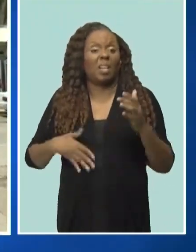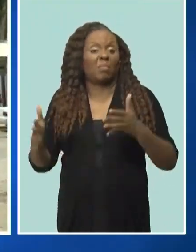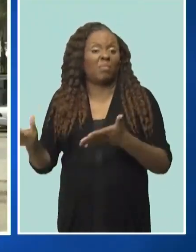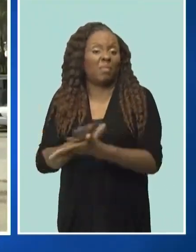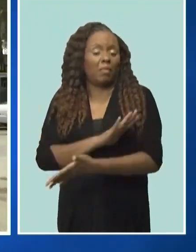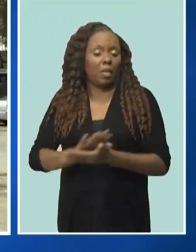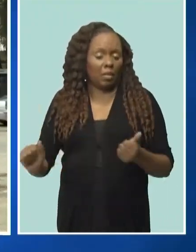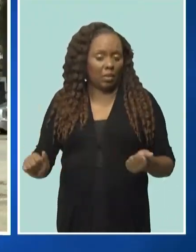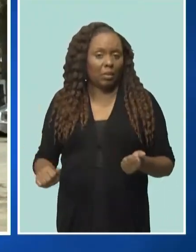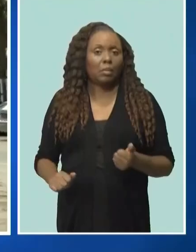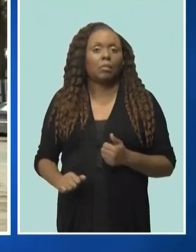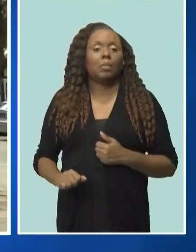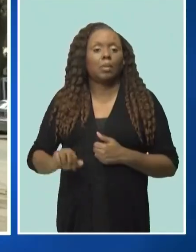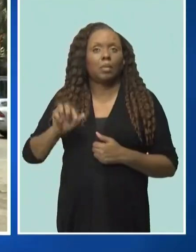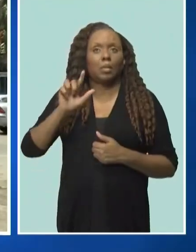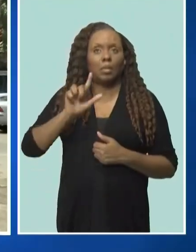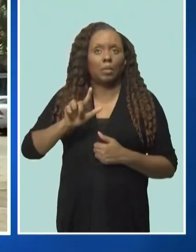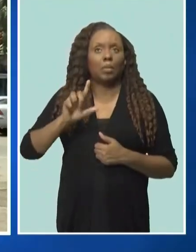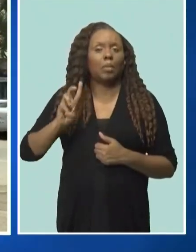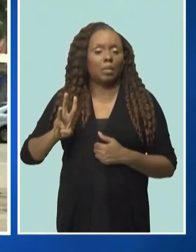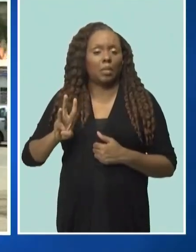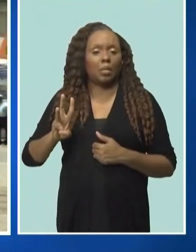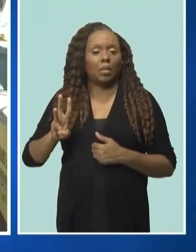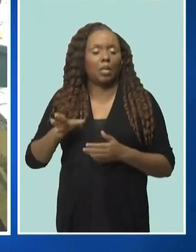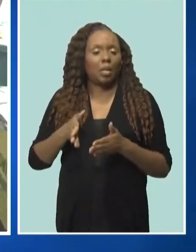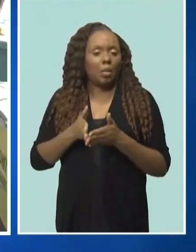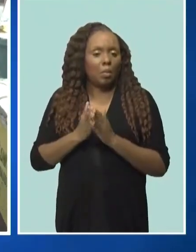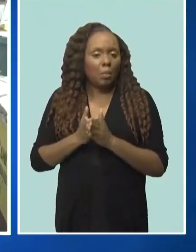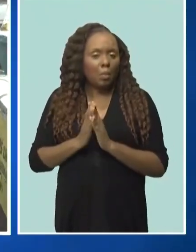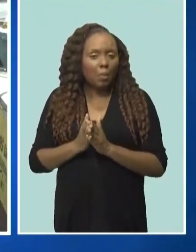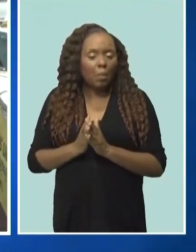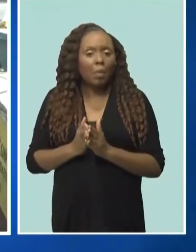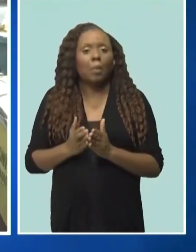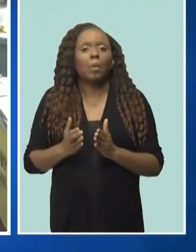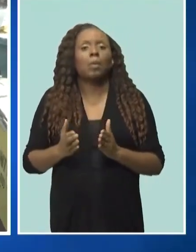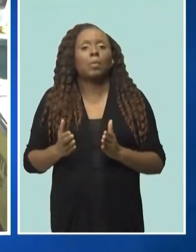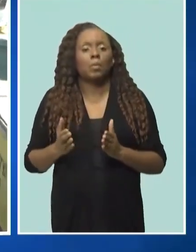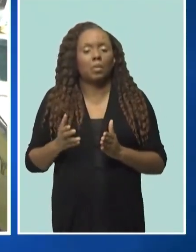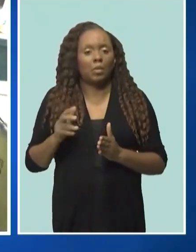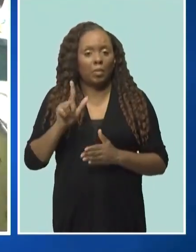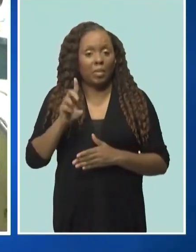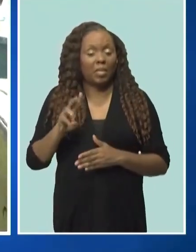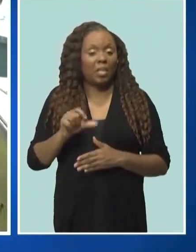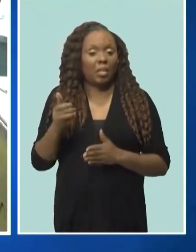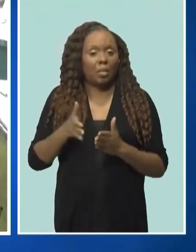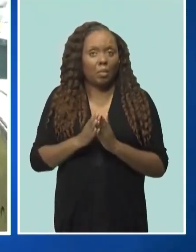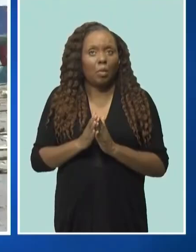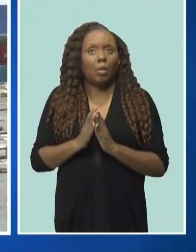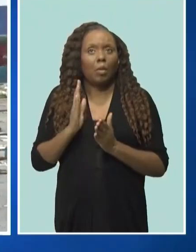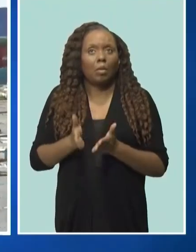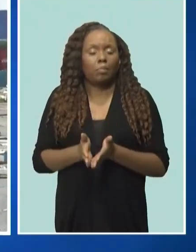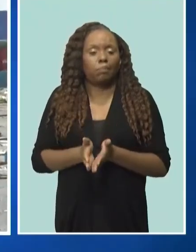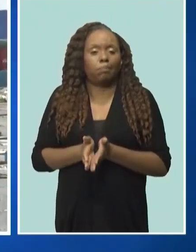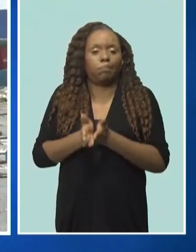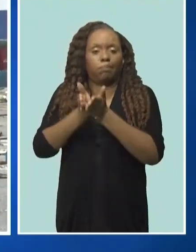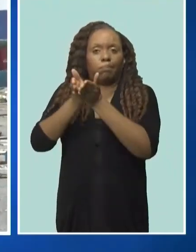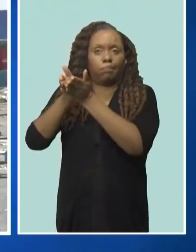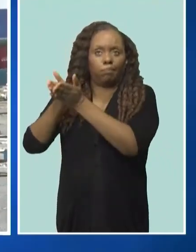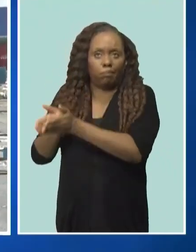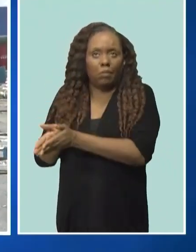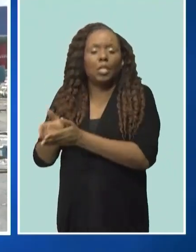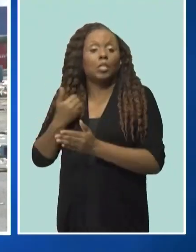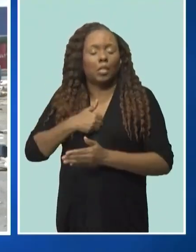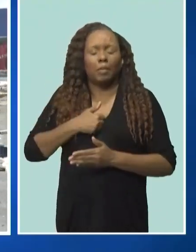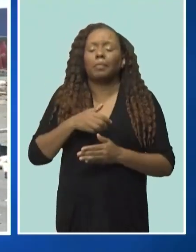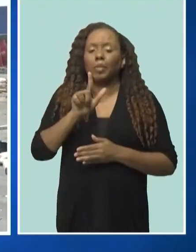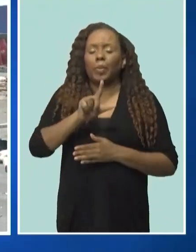have identified 26 sunken boats, and the operation of lifting those begins tomorrow with a team of divers.